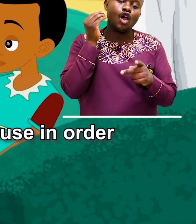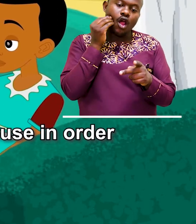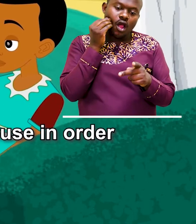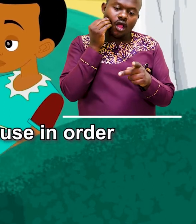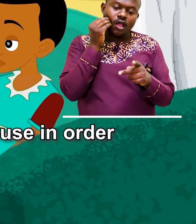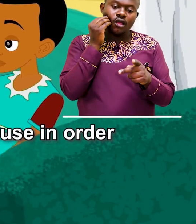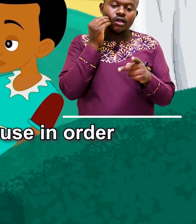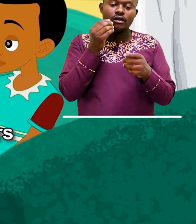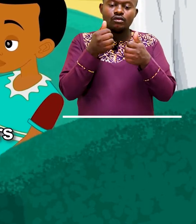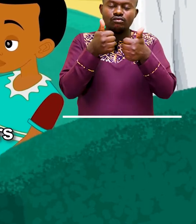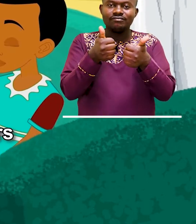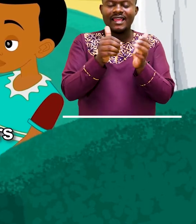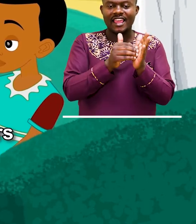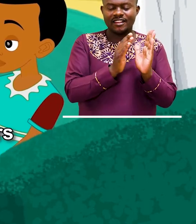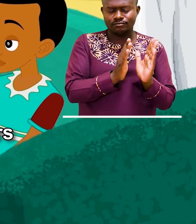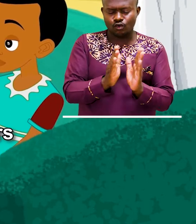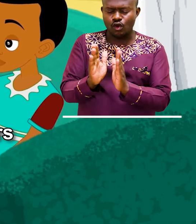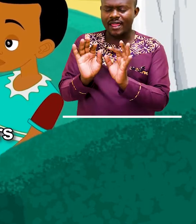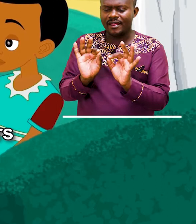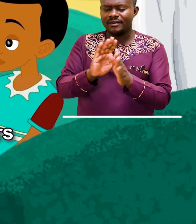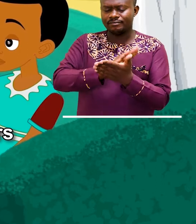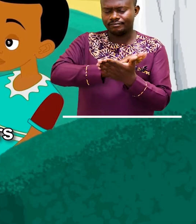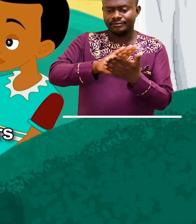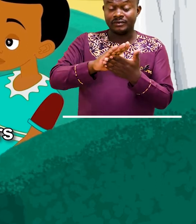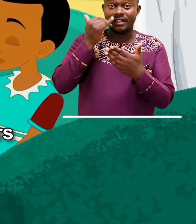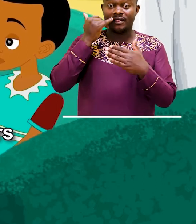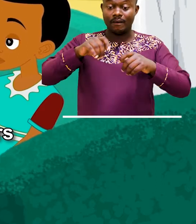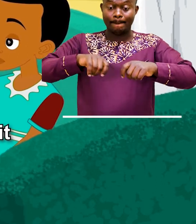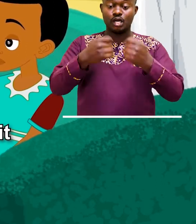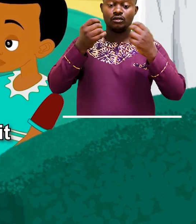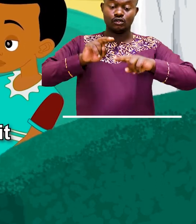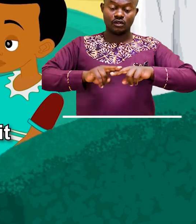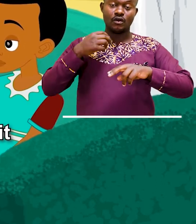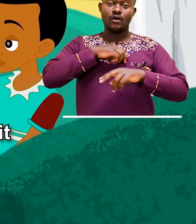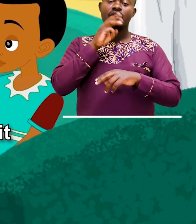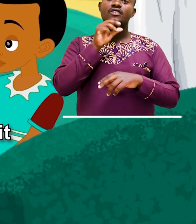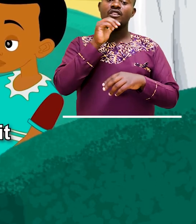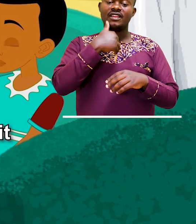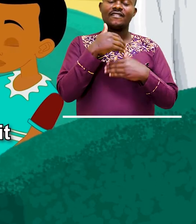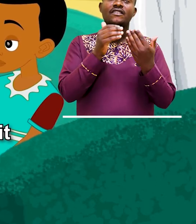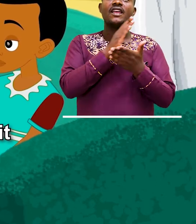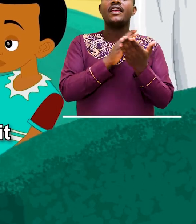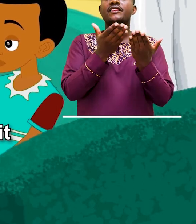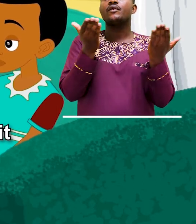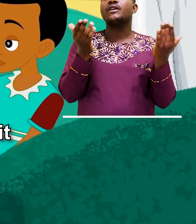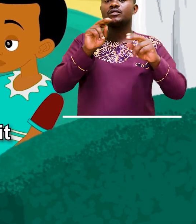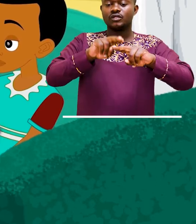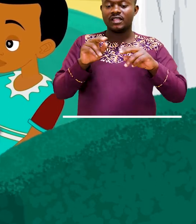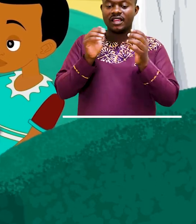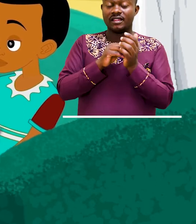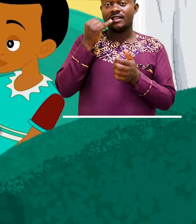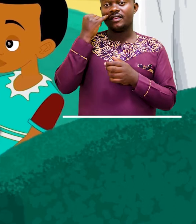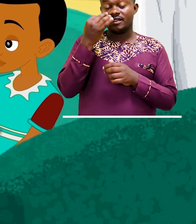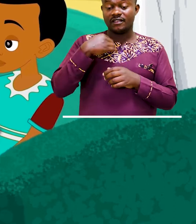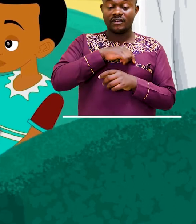house in order and clean. If we break the chairs, we will not have anywhere to sit.